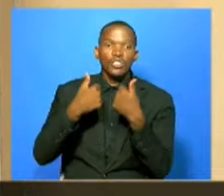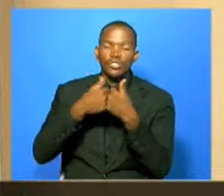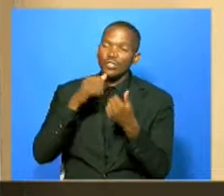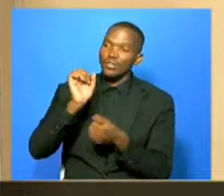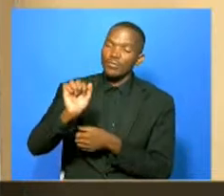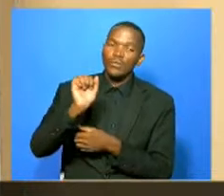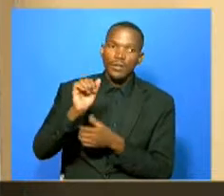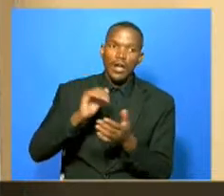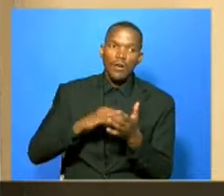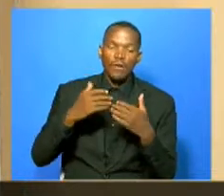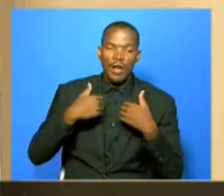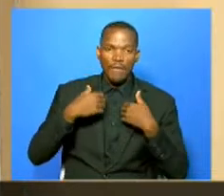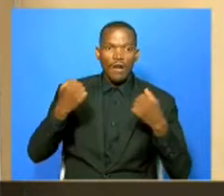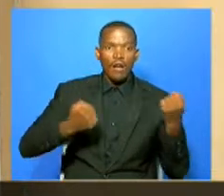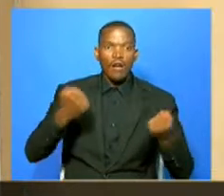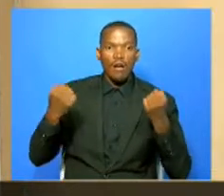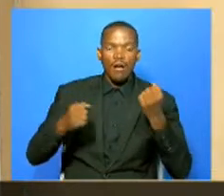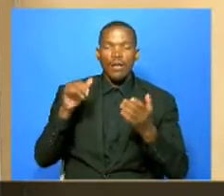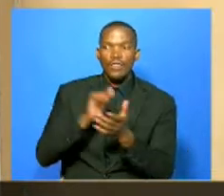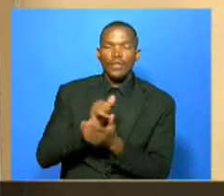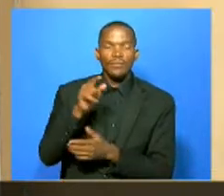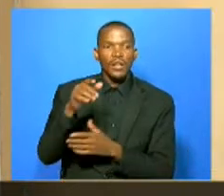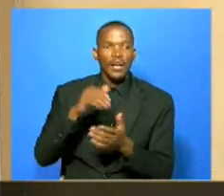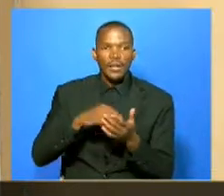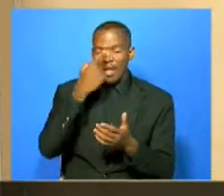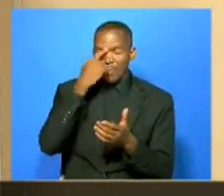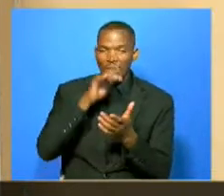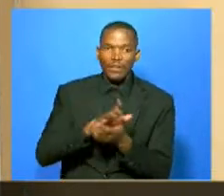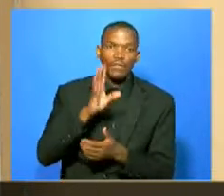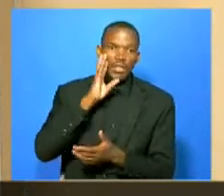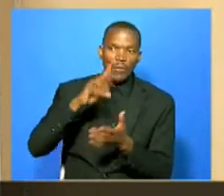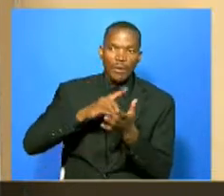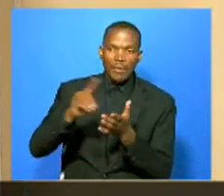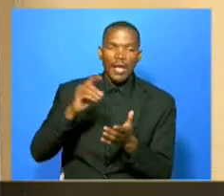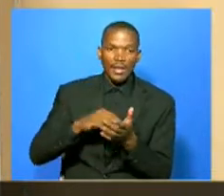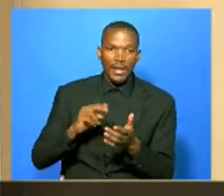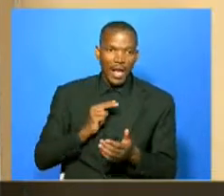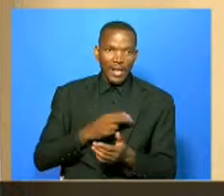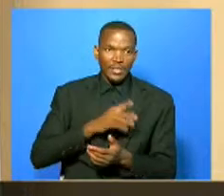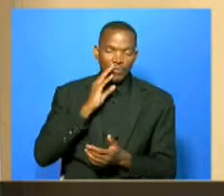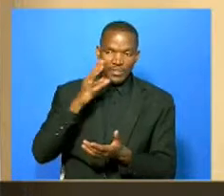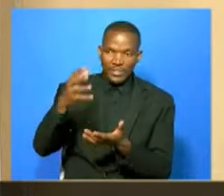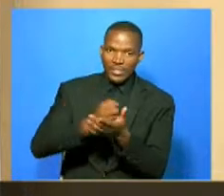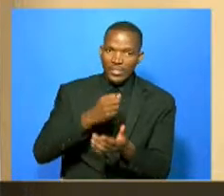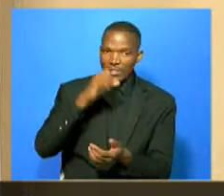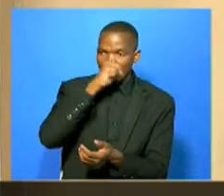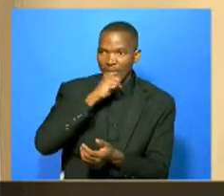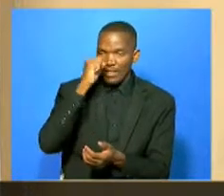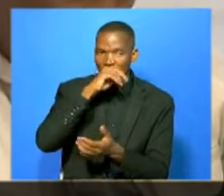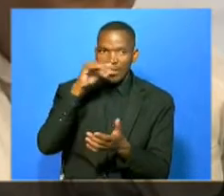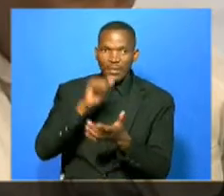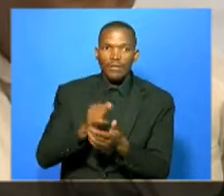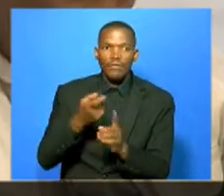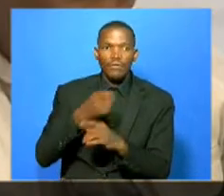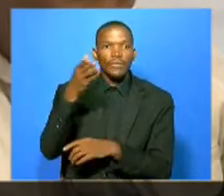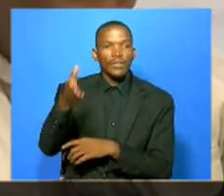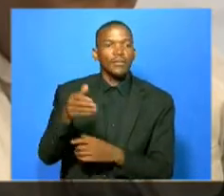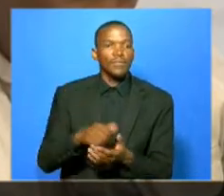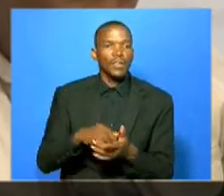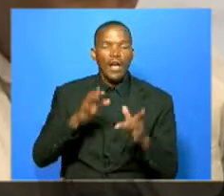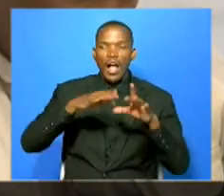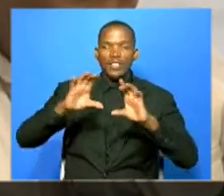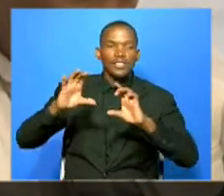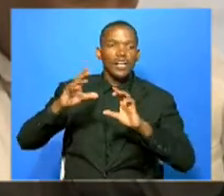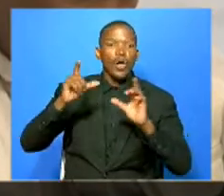se se ntseng jalo ka go nna le dikoloi tsone tse ke dumela gore ba go duela le rona be re collecta matlakala mo go bone councela ya